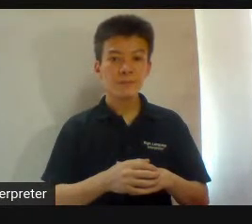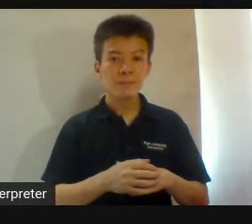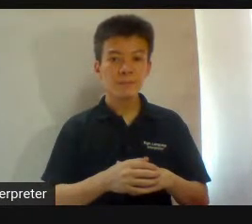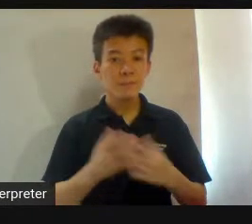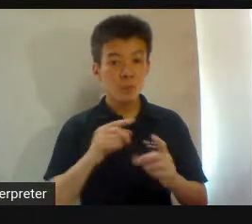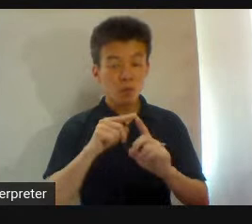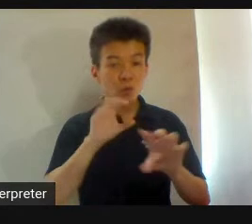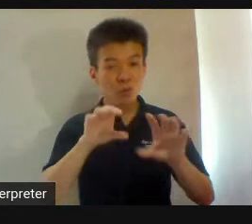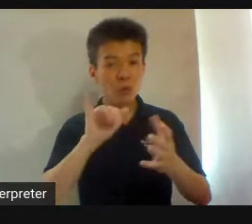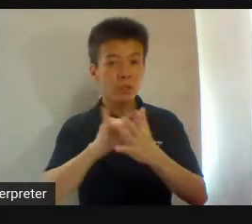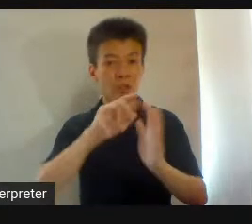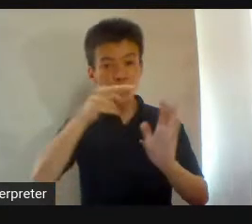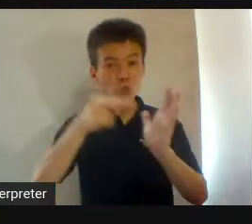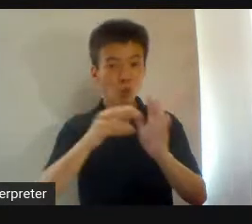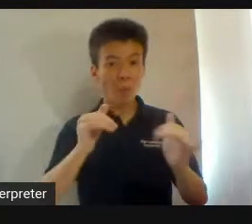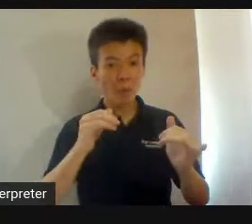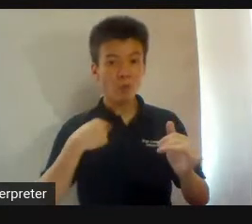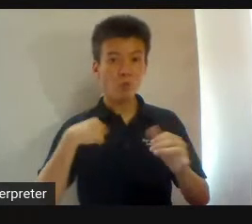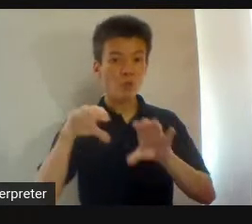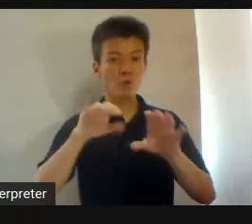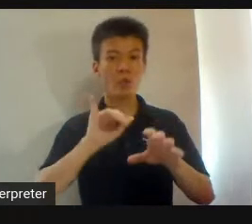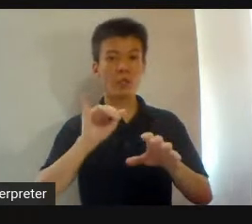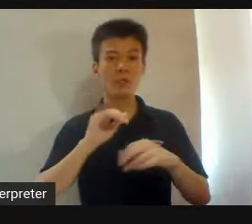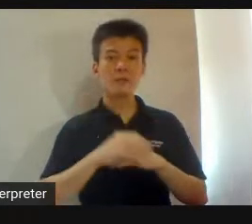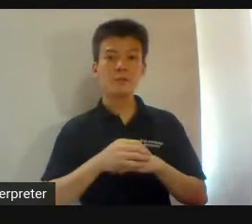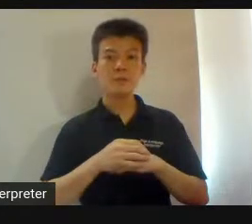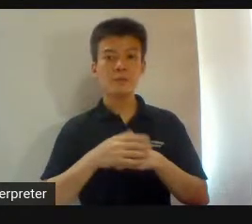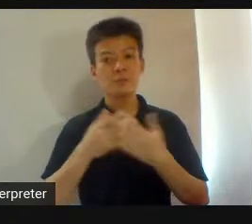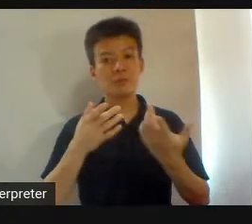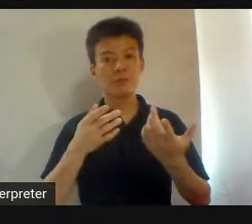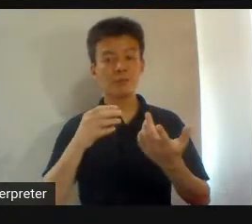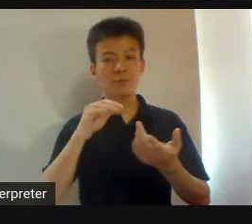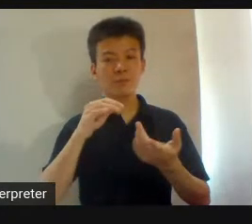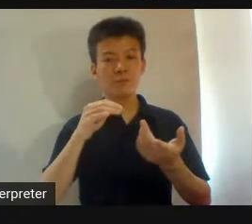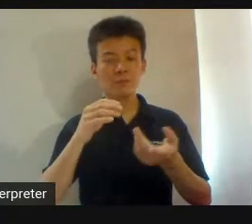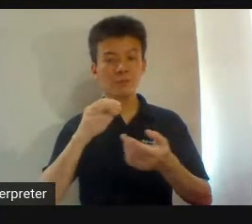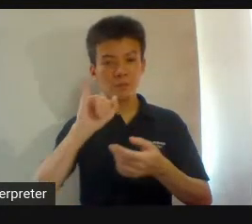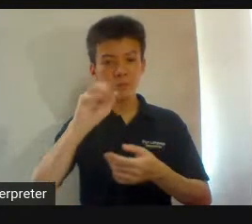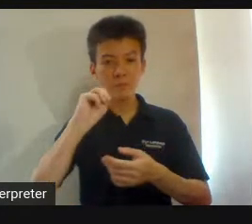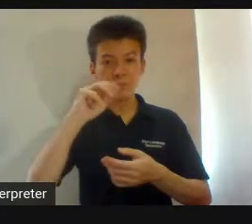when we do a role play or when we do like a improv or even